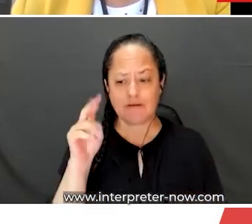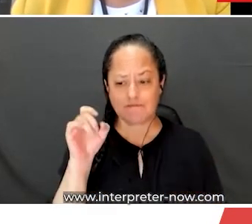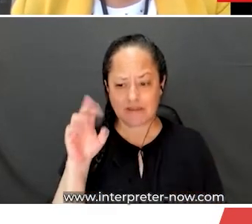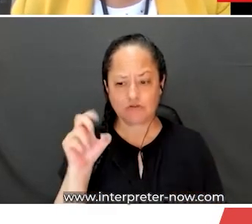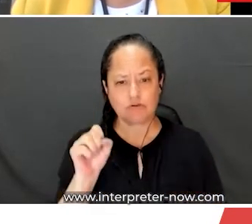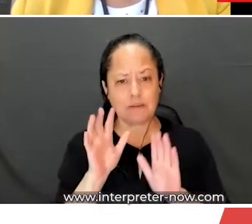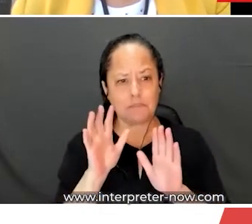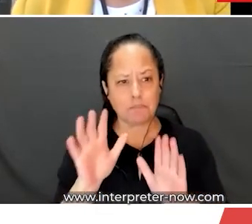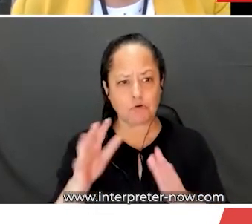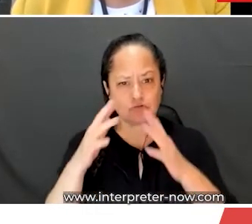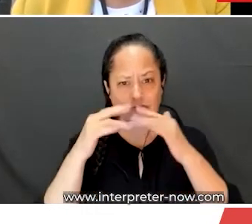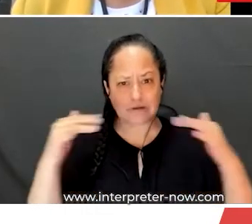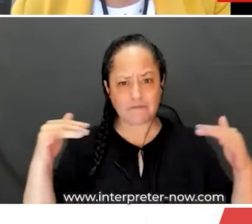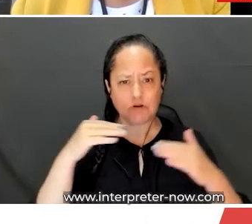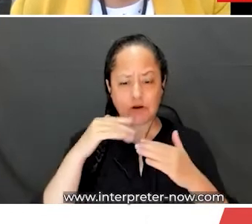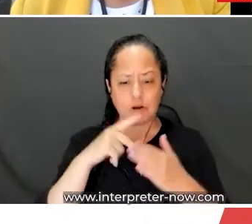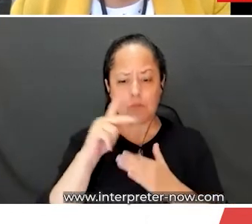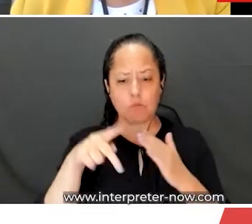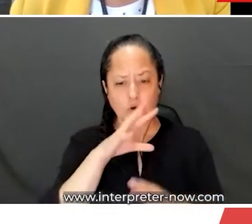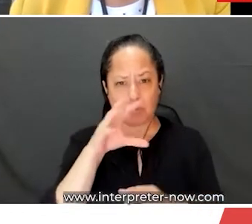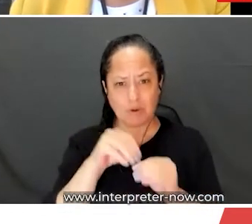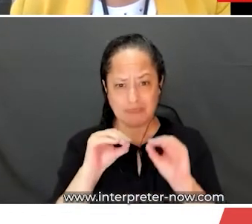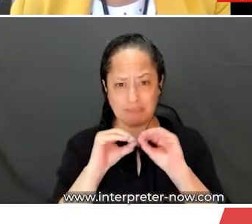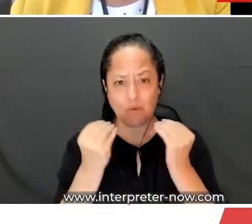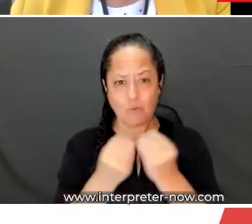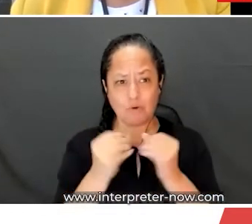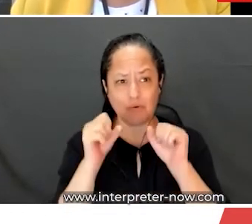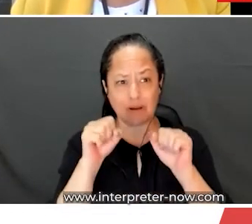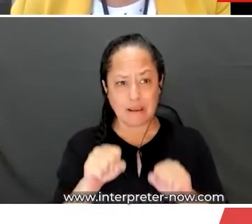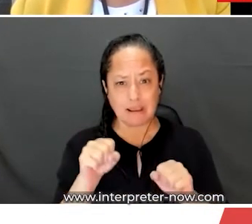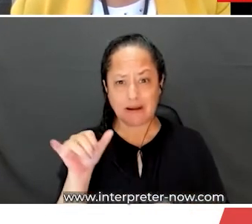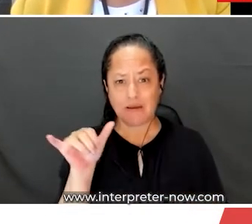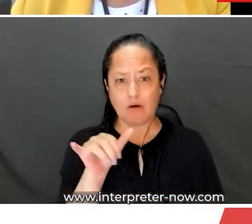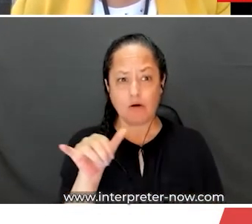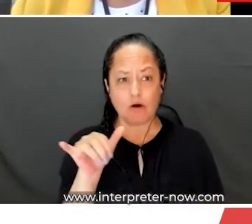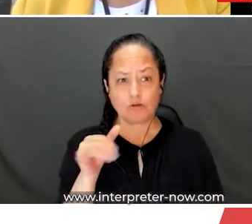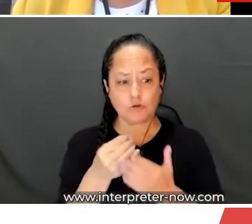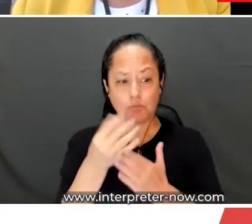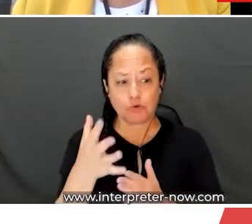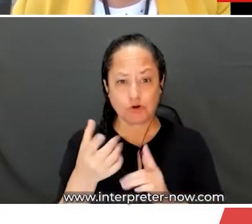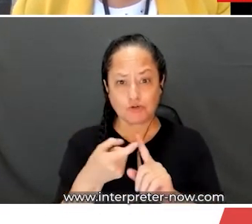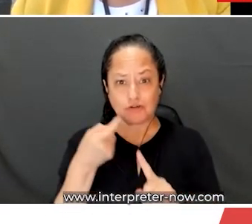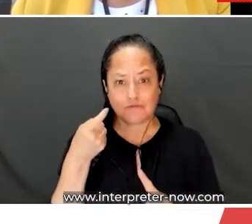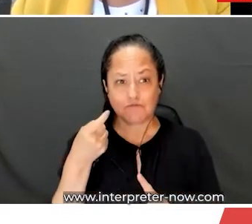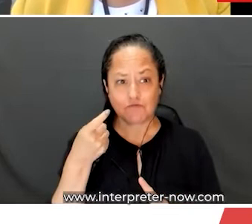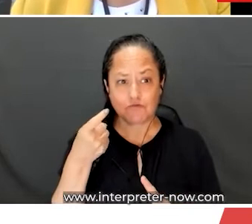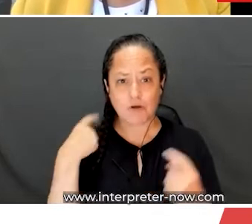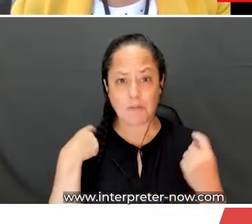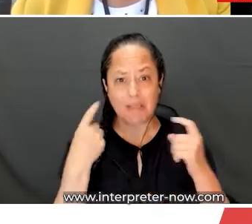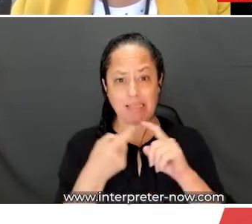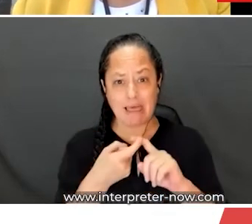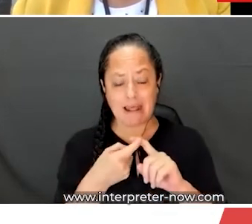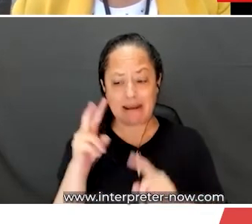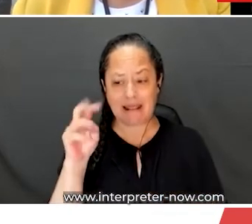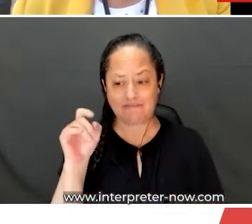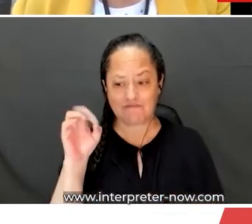for supplier diversity programs within your organization. And you can also purchase from Latinx vendors as well, right?